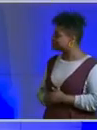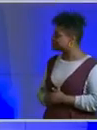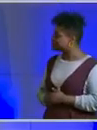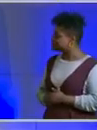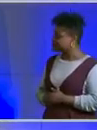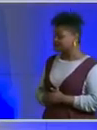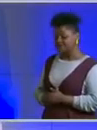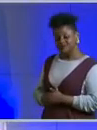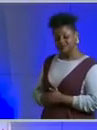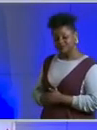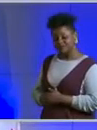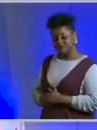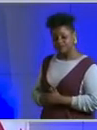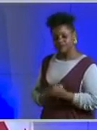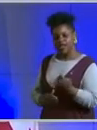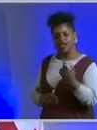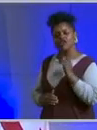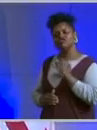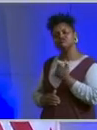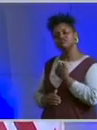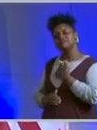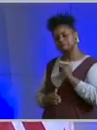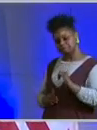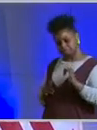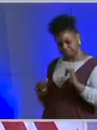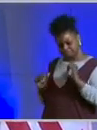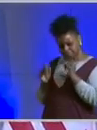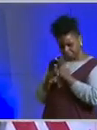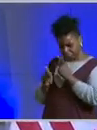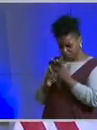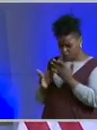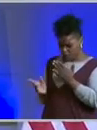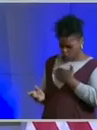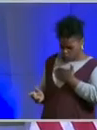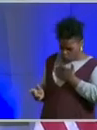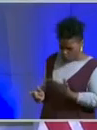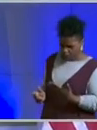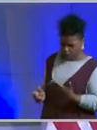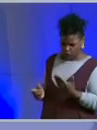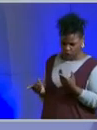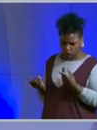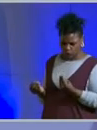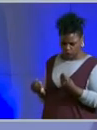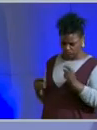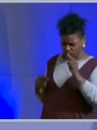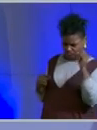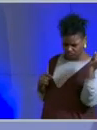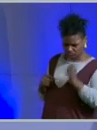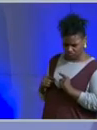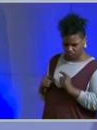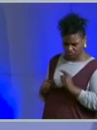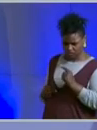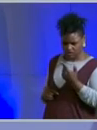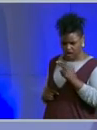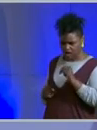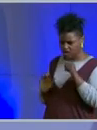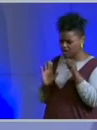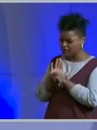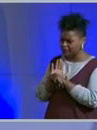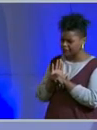Now, let's ask ourselves, what are we willing to do to cut gun deaths in half in the District of